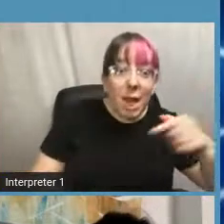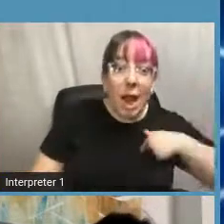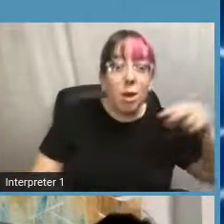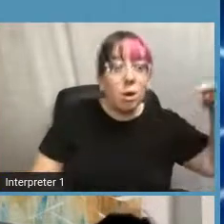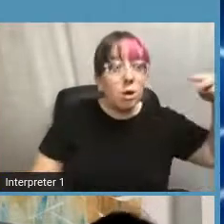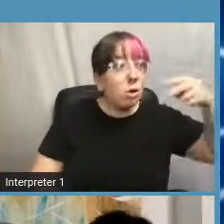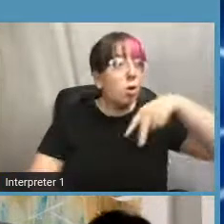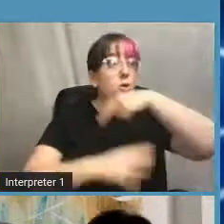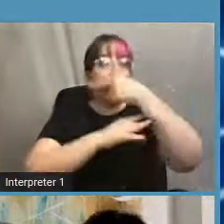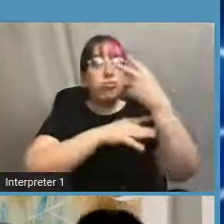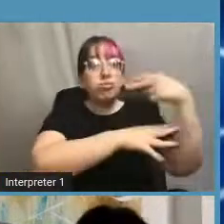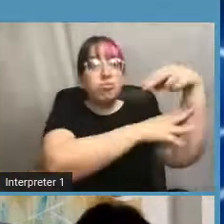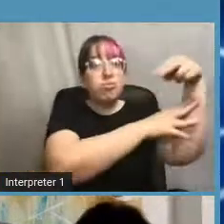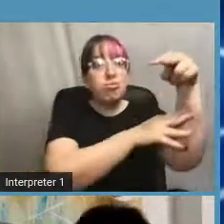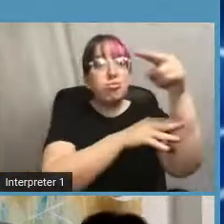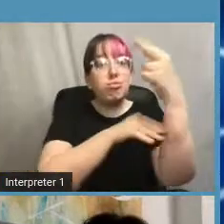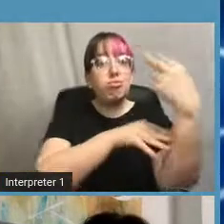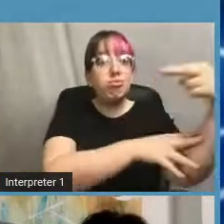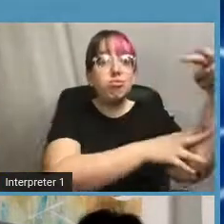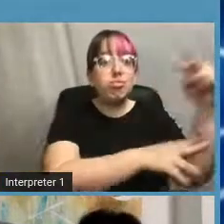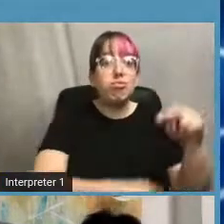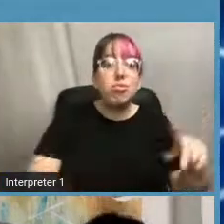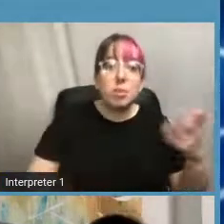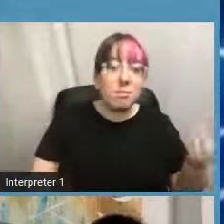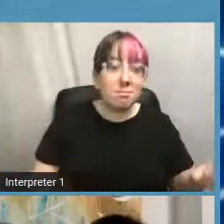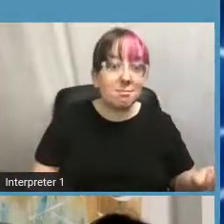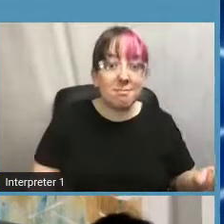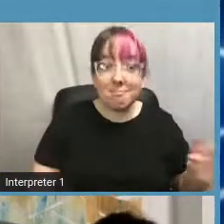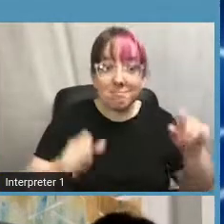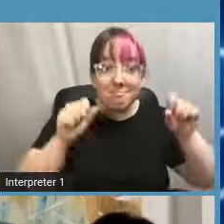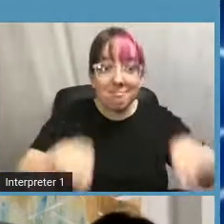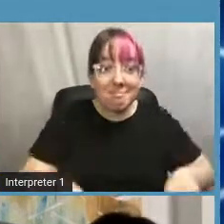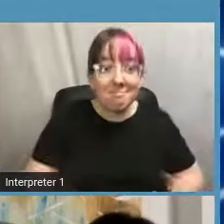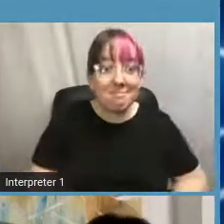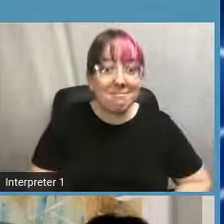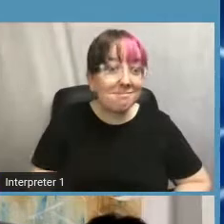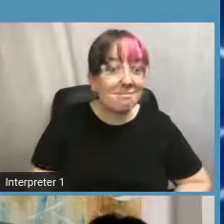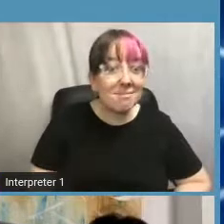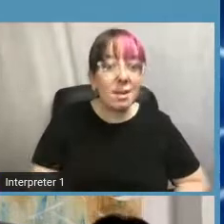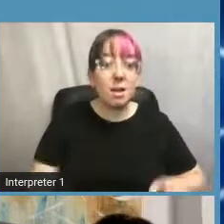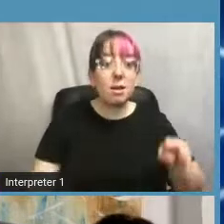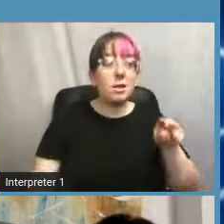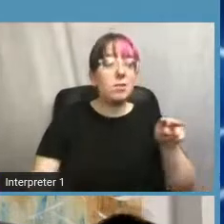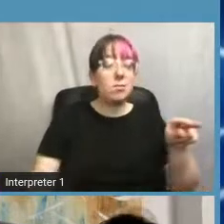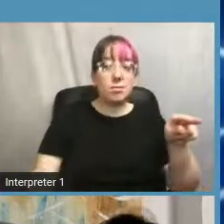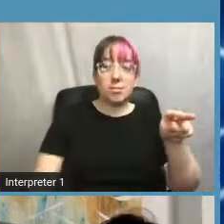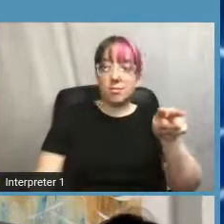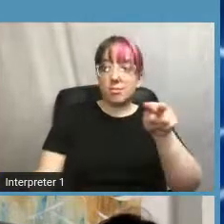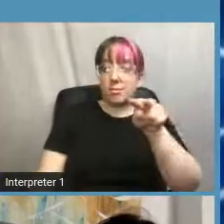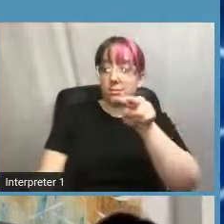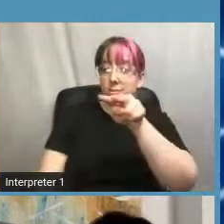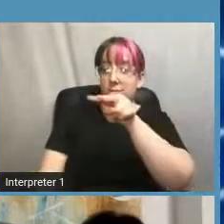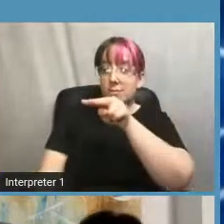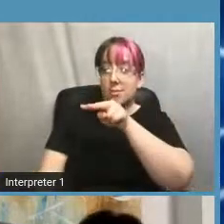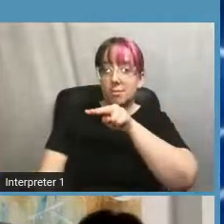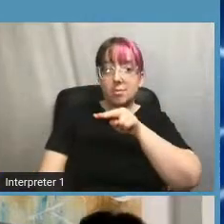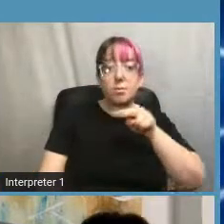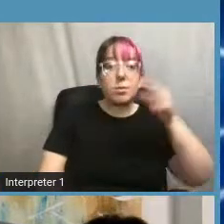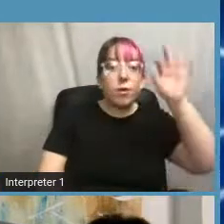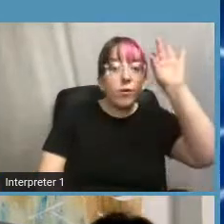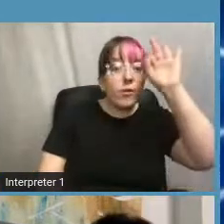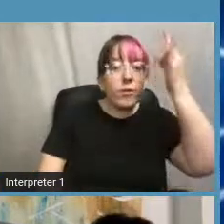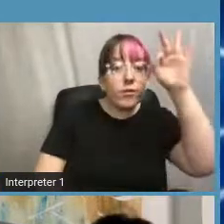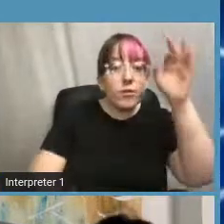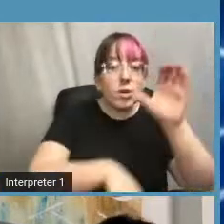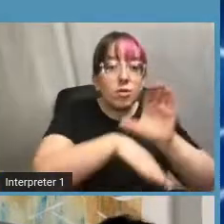an Inuit totem pole. I can look around a French